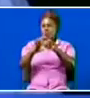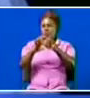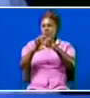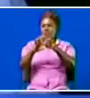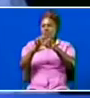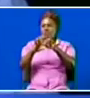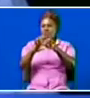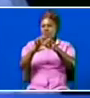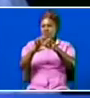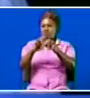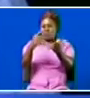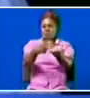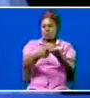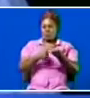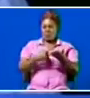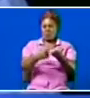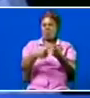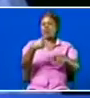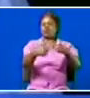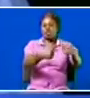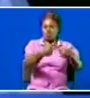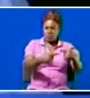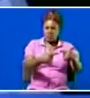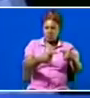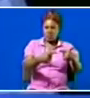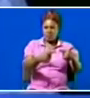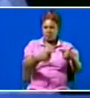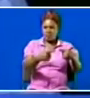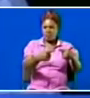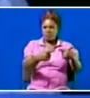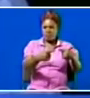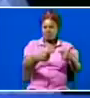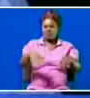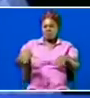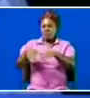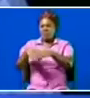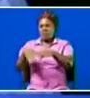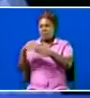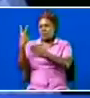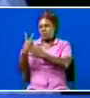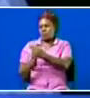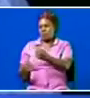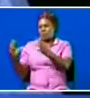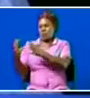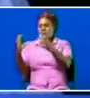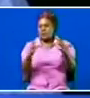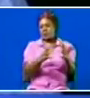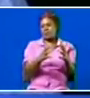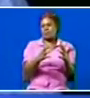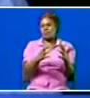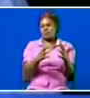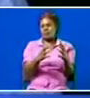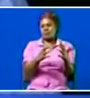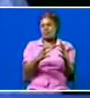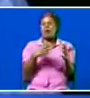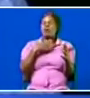is a debate that is ongoing amongst the members of these two parties, and I